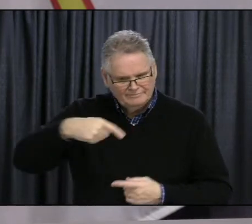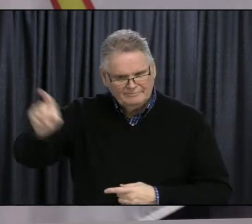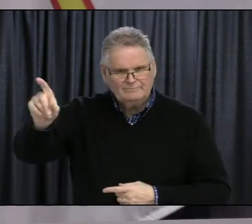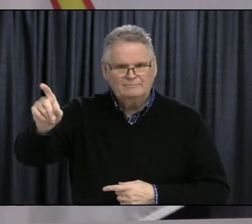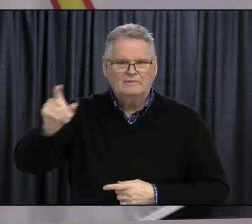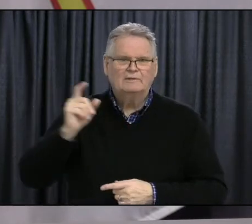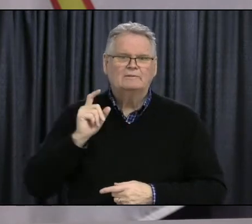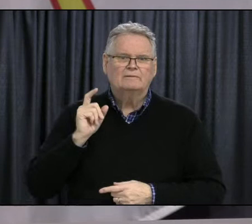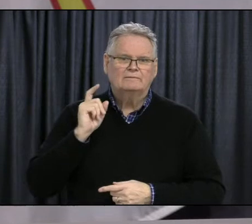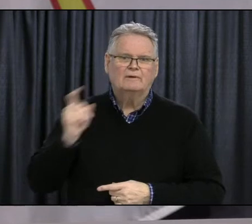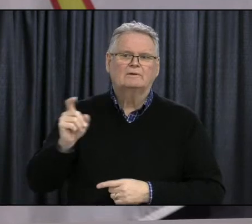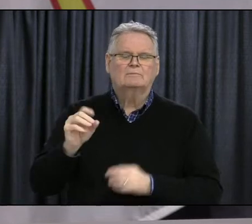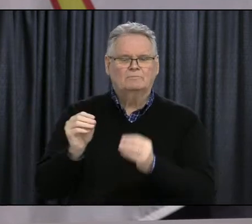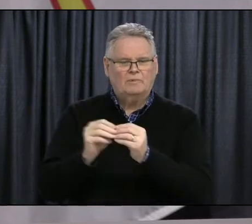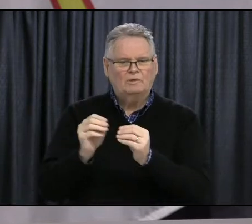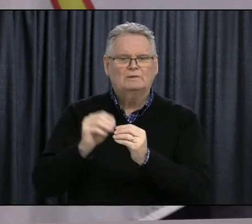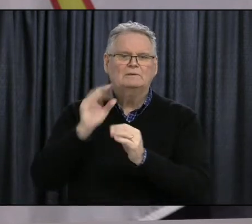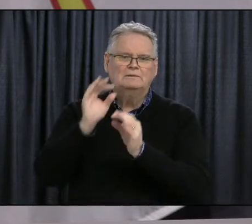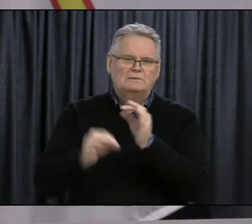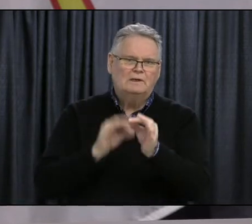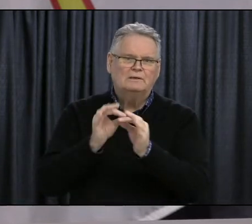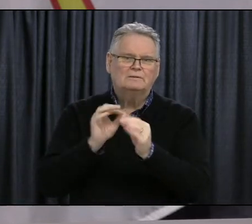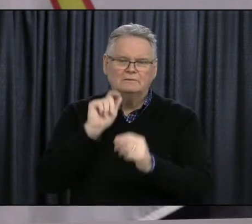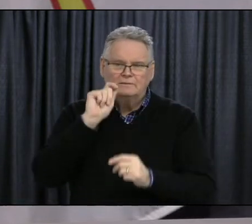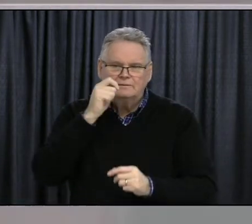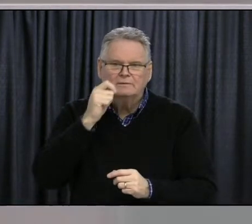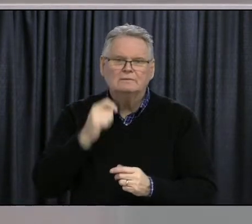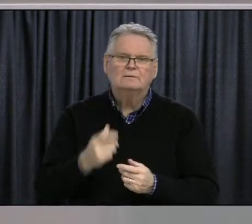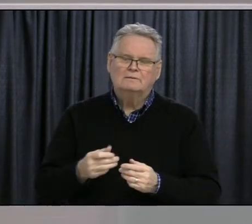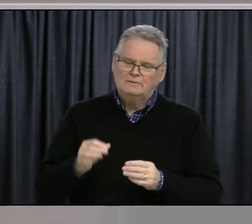if we can find it. Thank you.